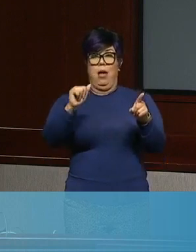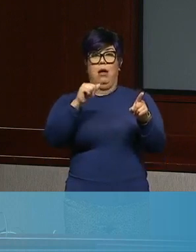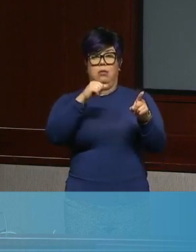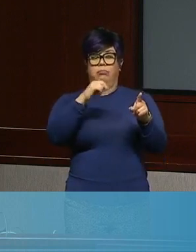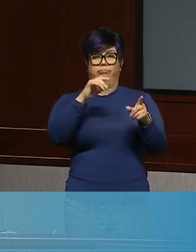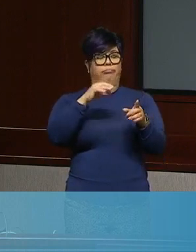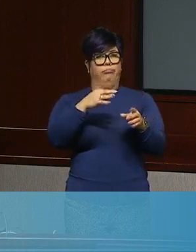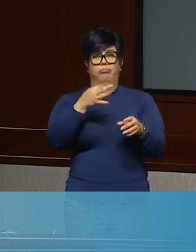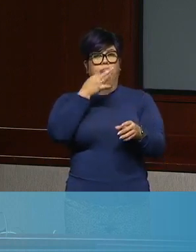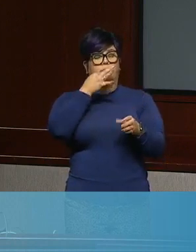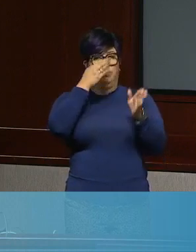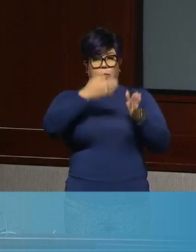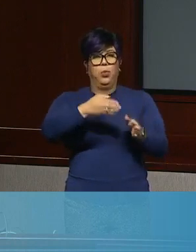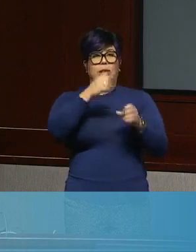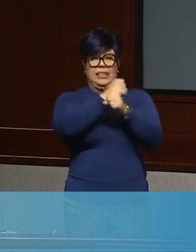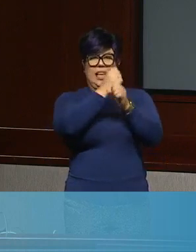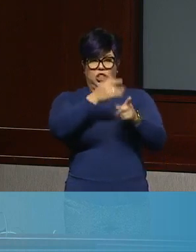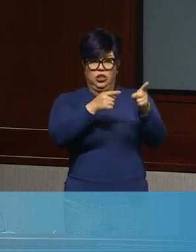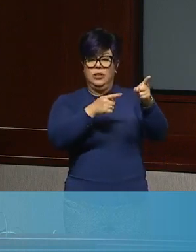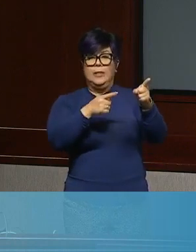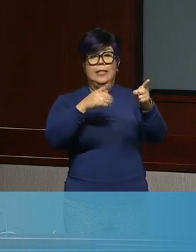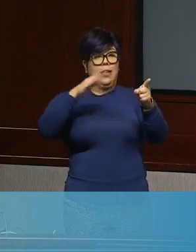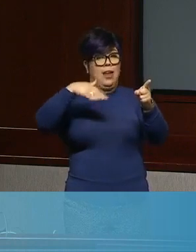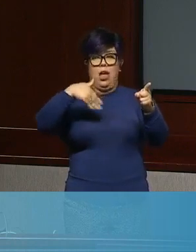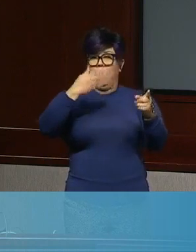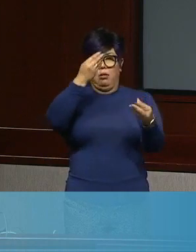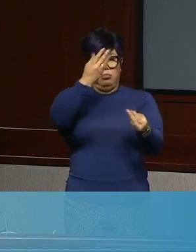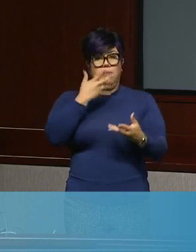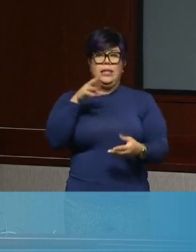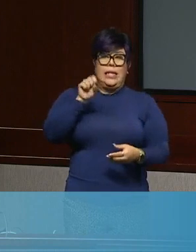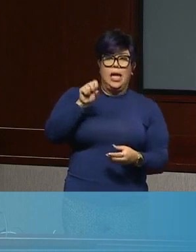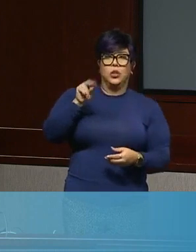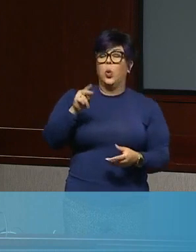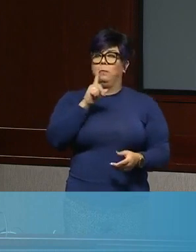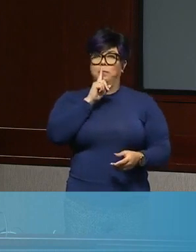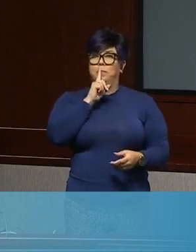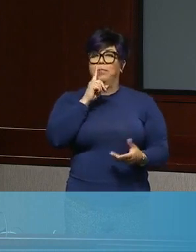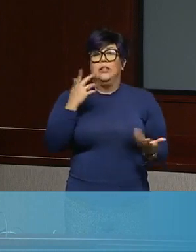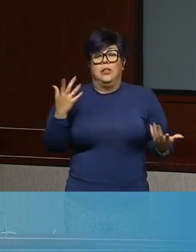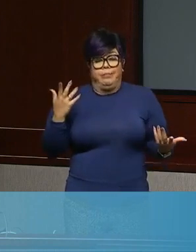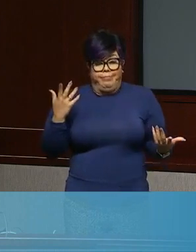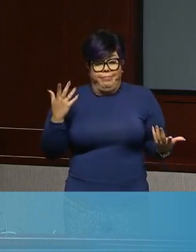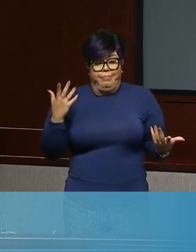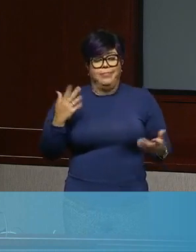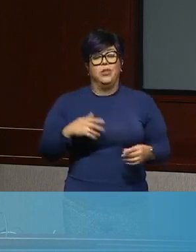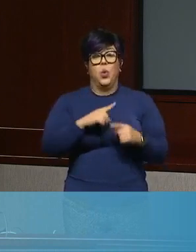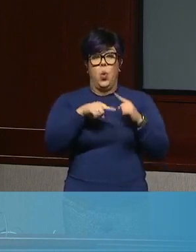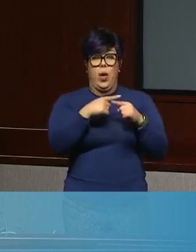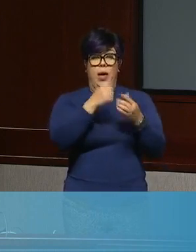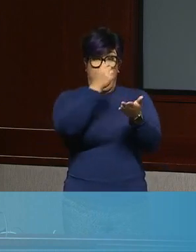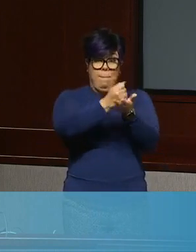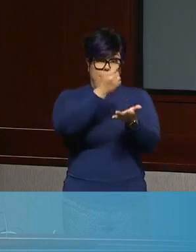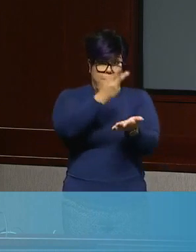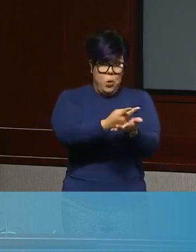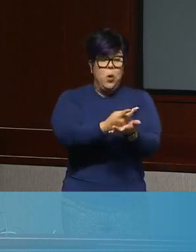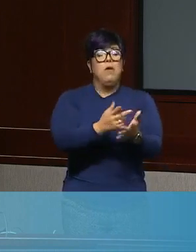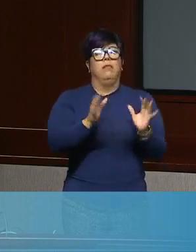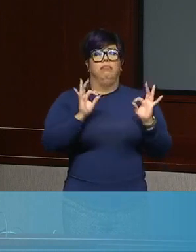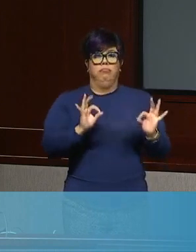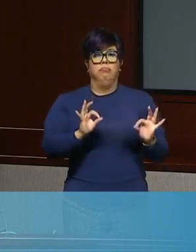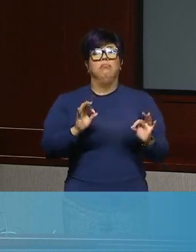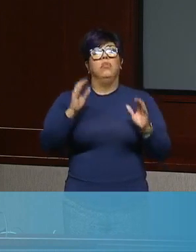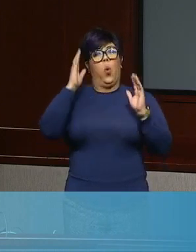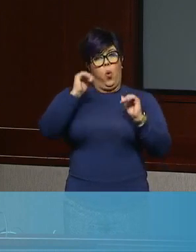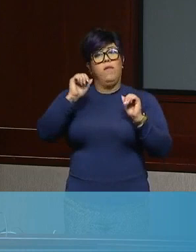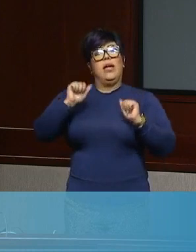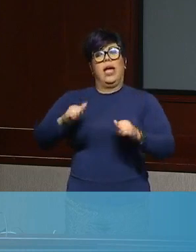We don't have any information yet. As soon as we receive that approval, our hope is to get that